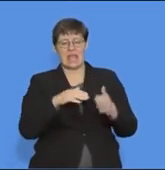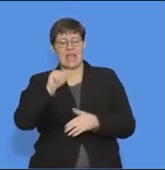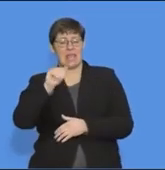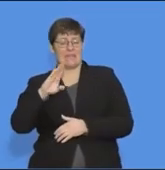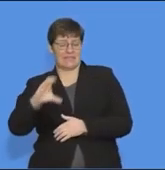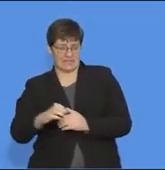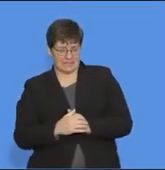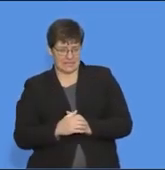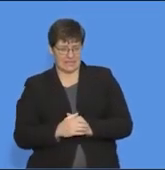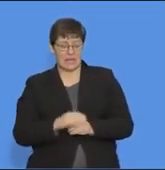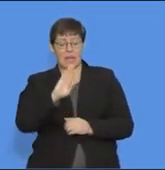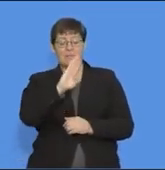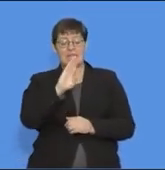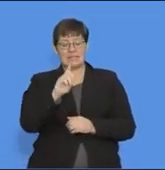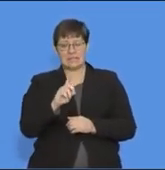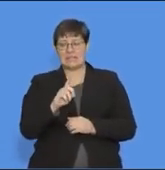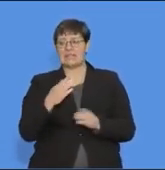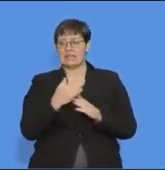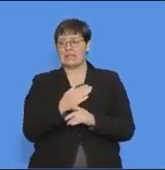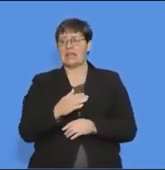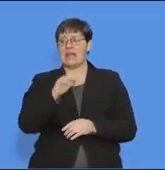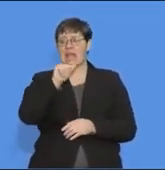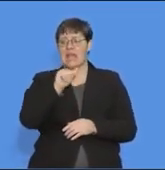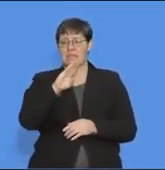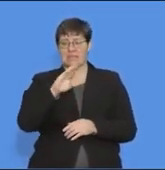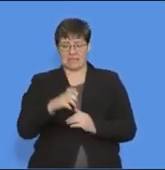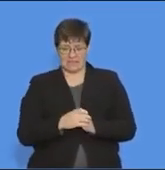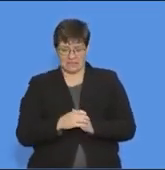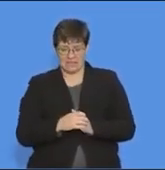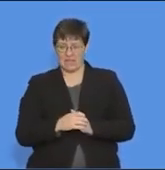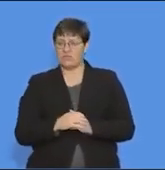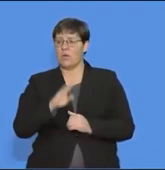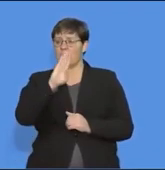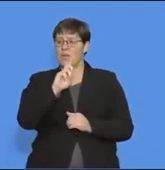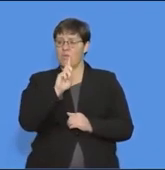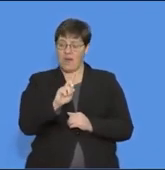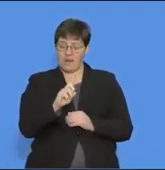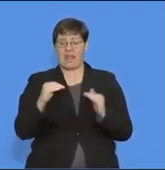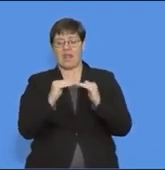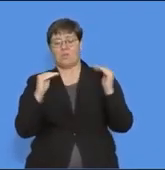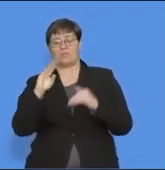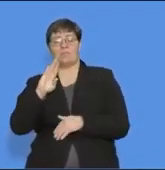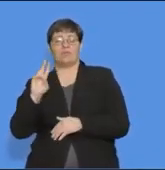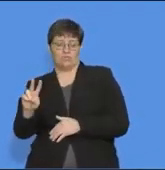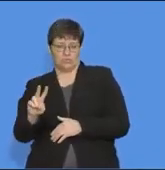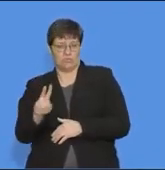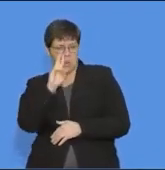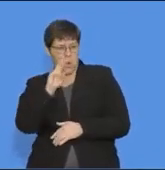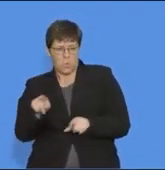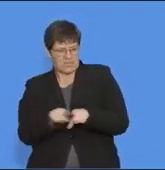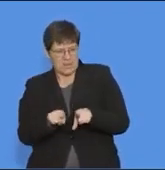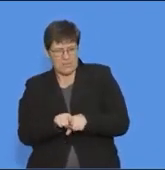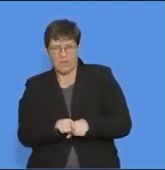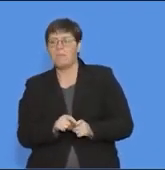ABC, right? So BD bisects ABC, meaning B1 is equals to B2. They don't